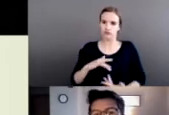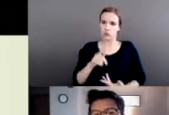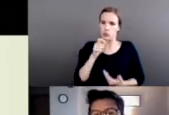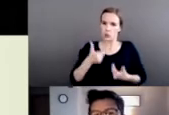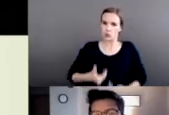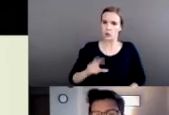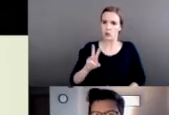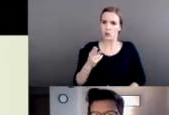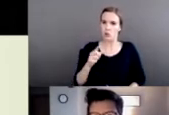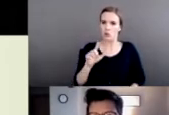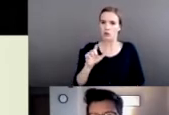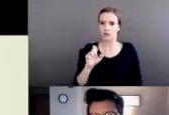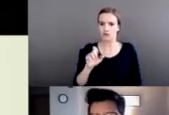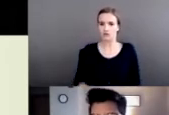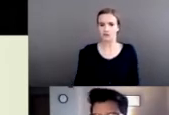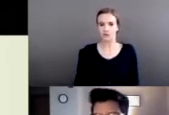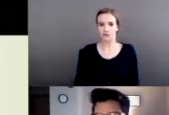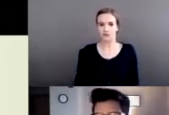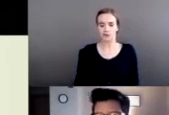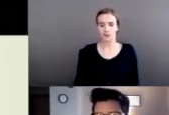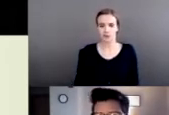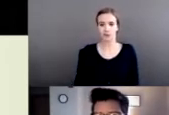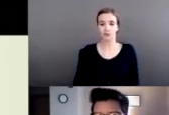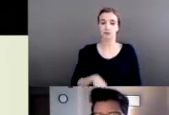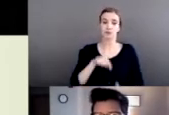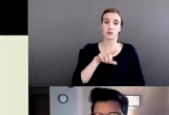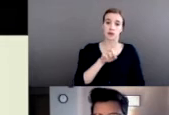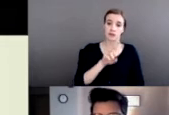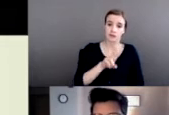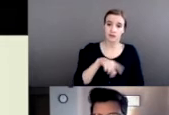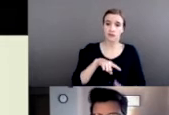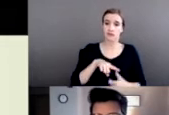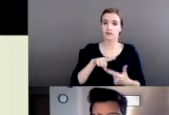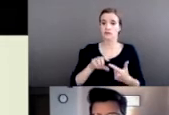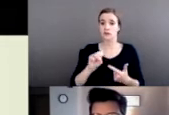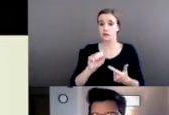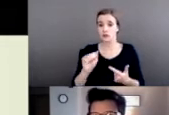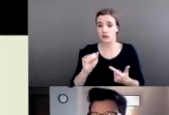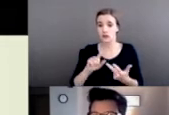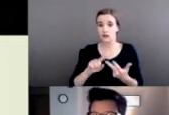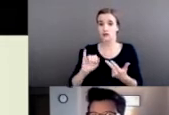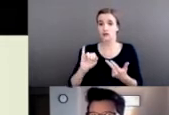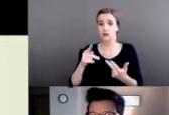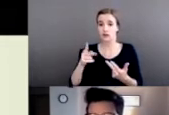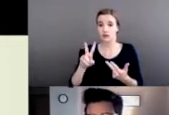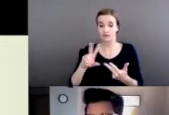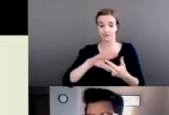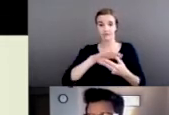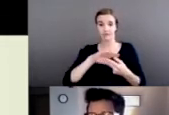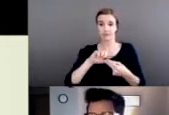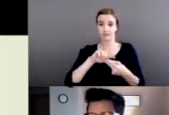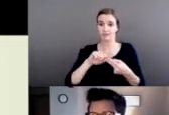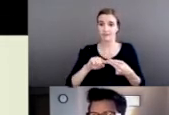So these types of crimes, domestic violence, sexual assault, and intimate partner violence, in my world, in the